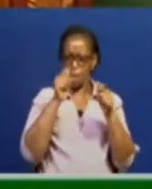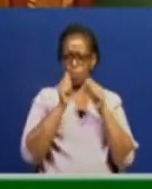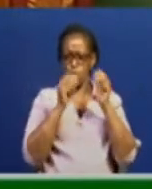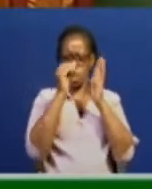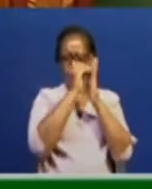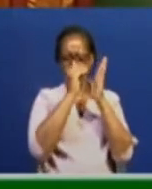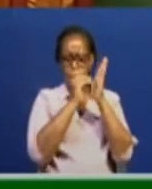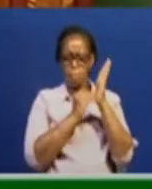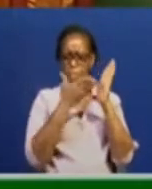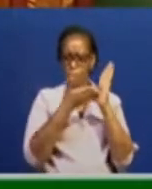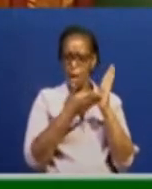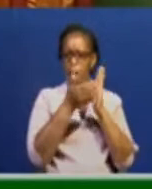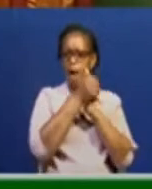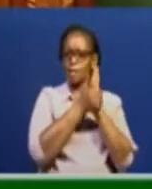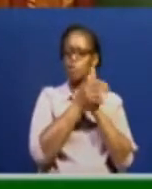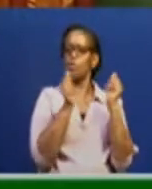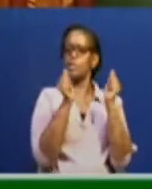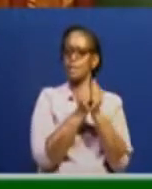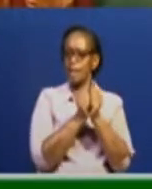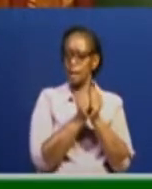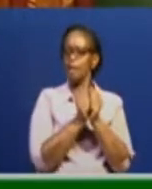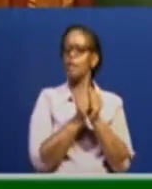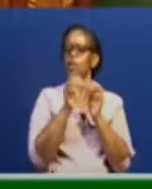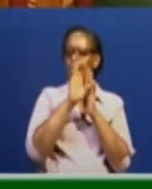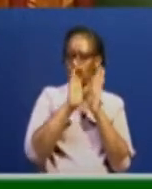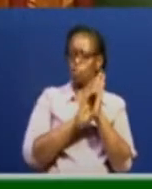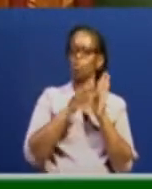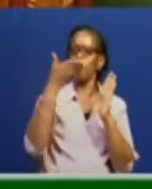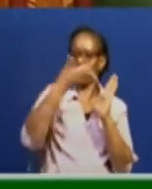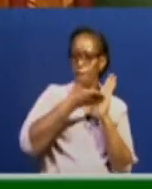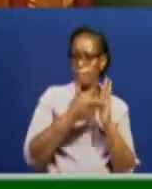in Article 10 of our Constitution.